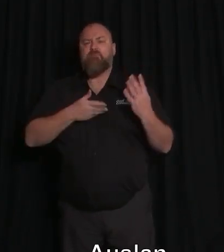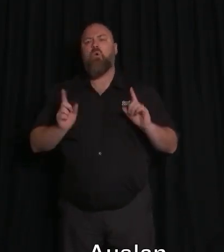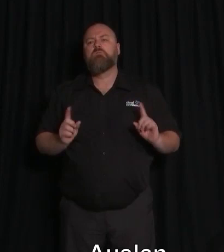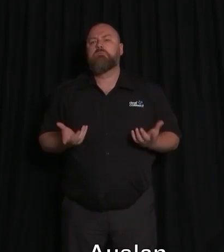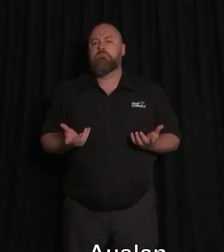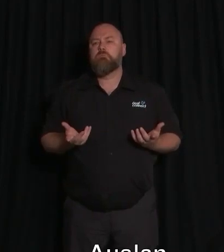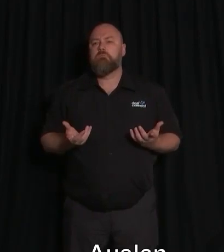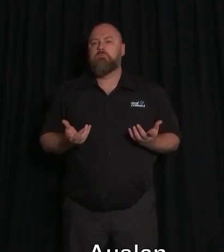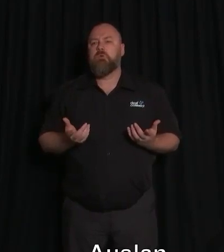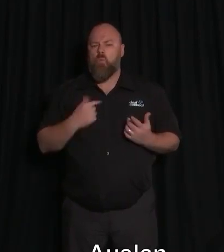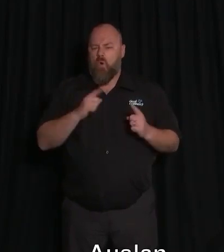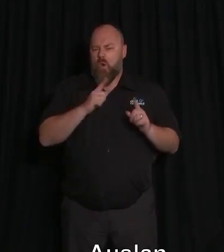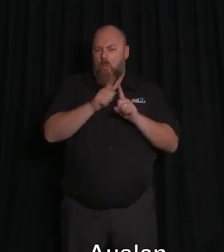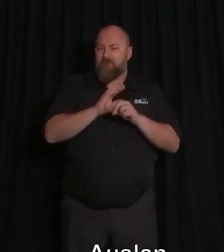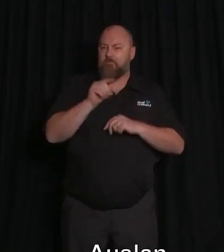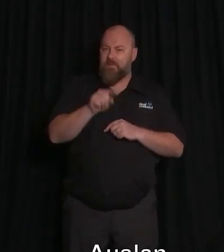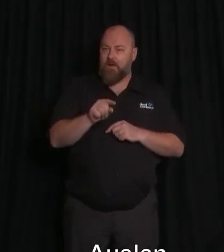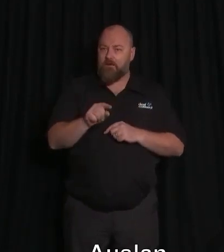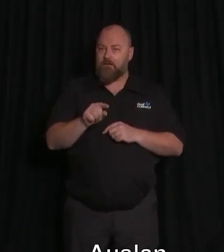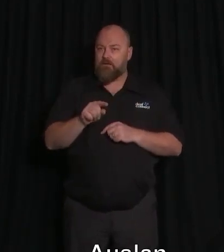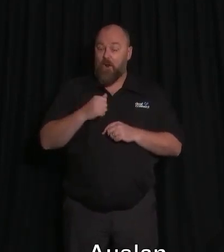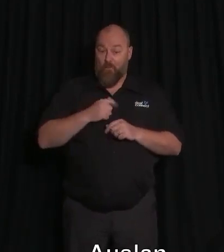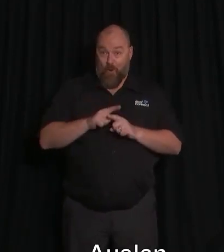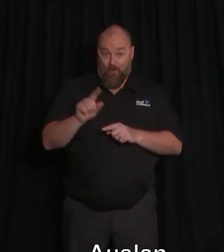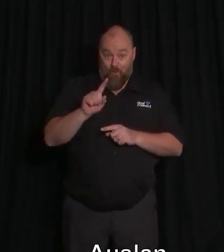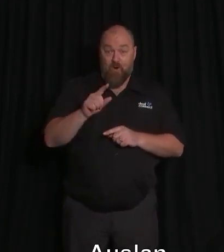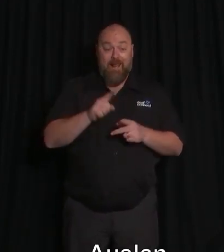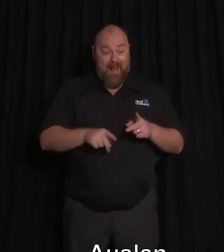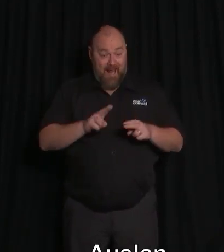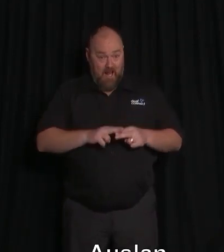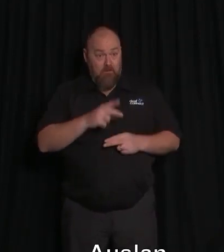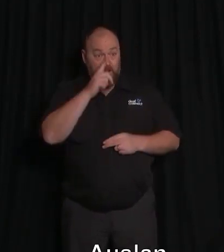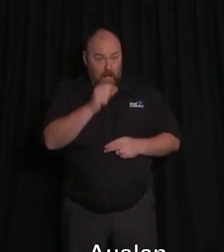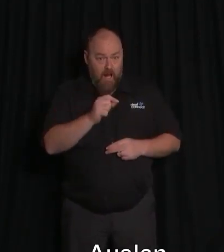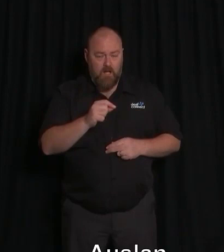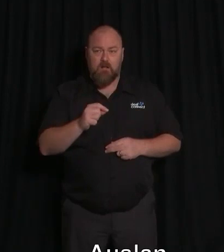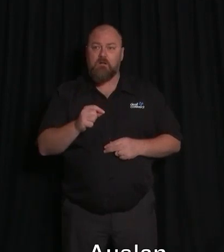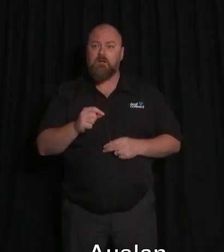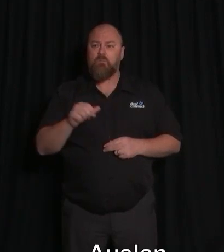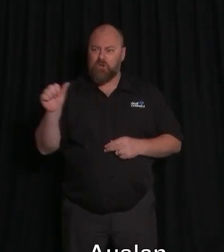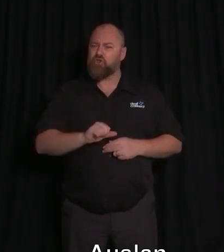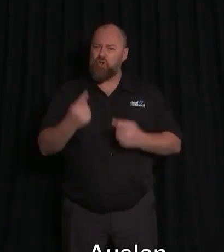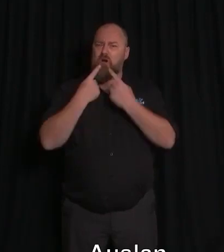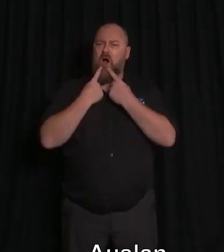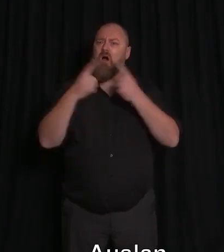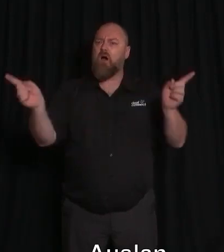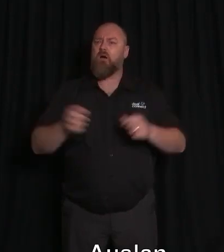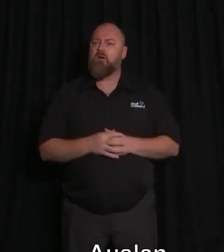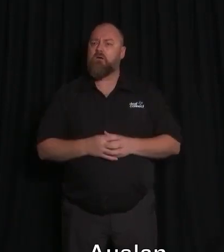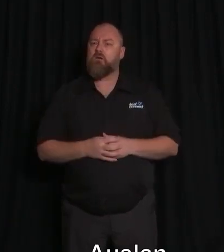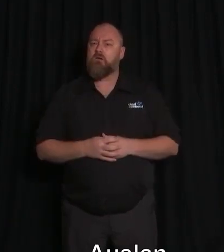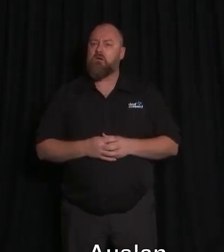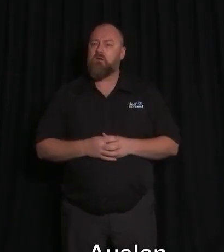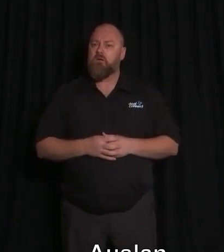draw the lesson that if we are able, we should speak about who we are. We should speak about what makes